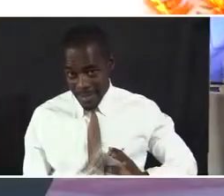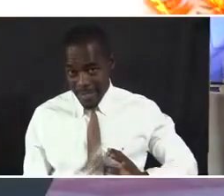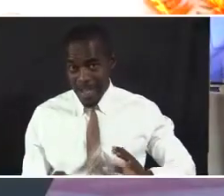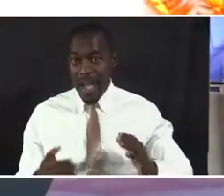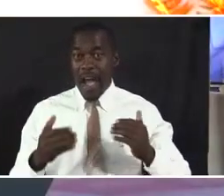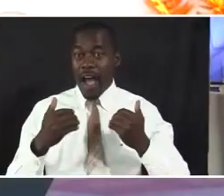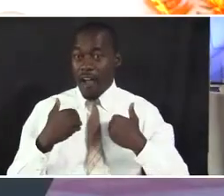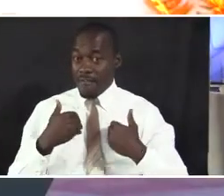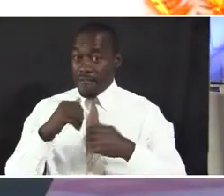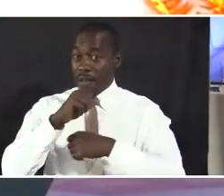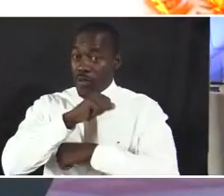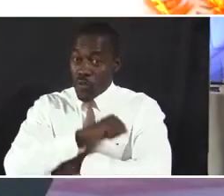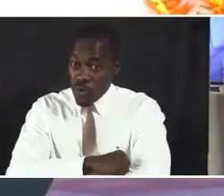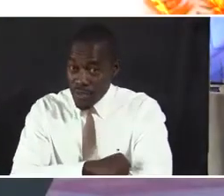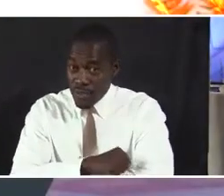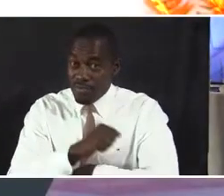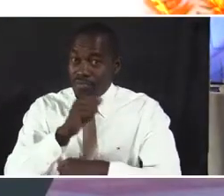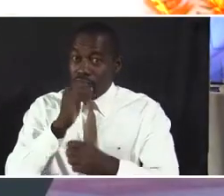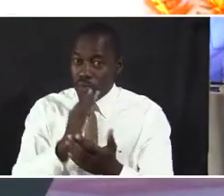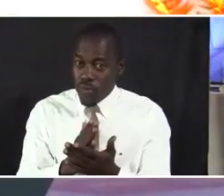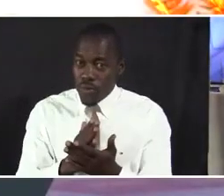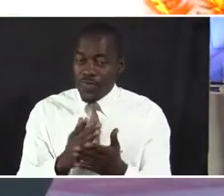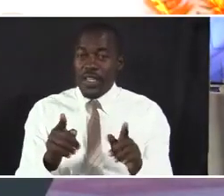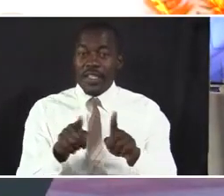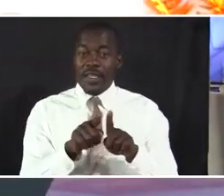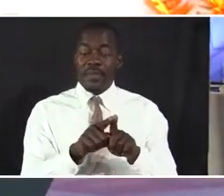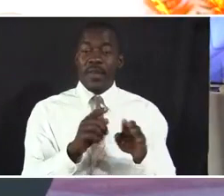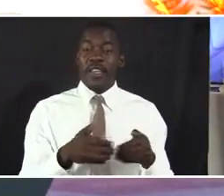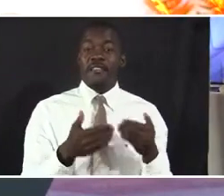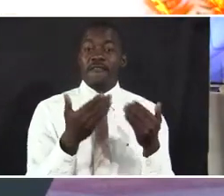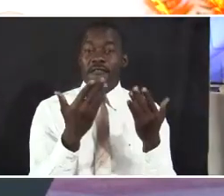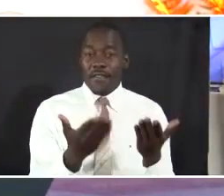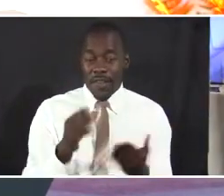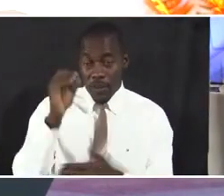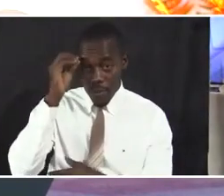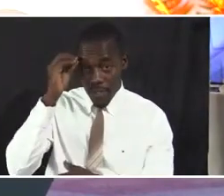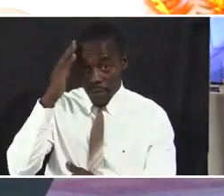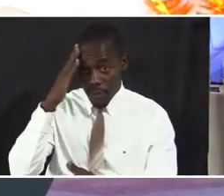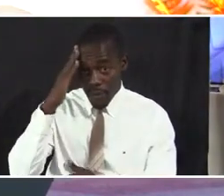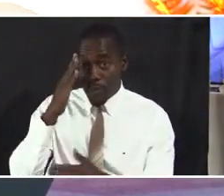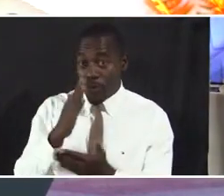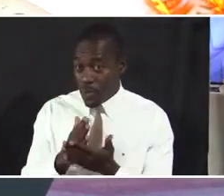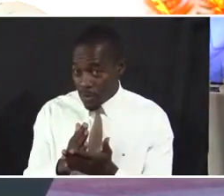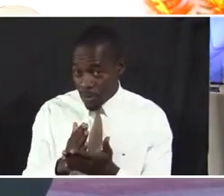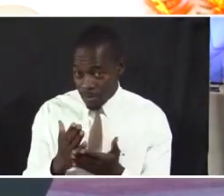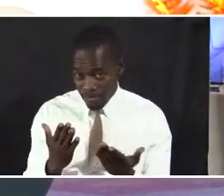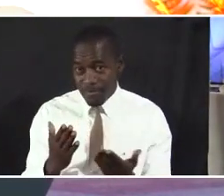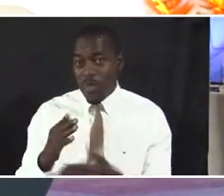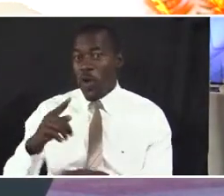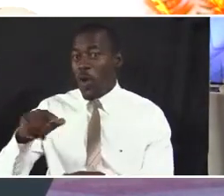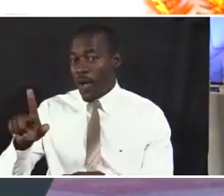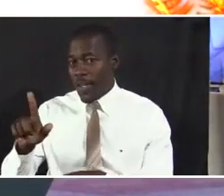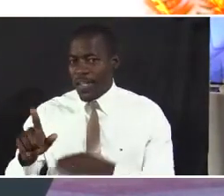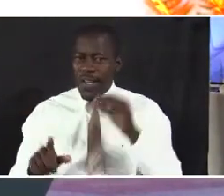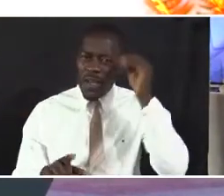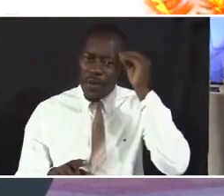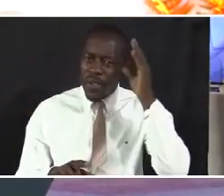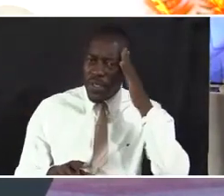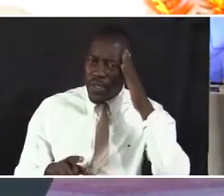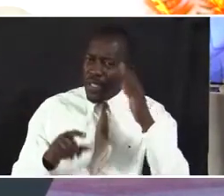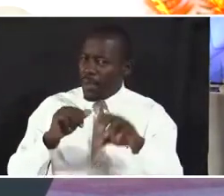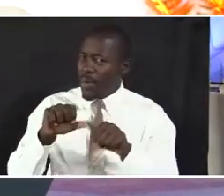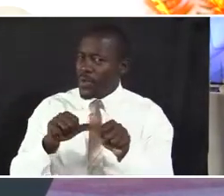offer education. And they offer for different reasons and purposes. You know, education is all about a process in